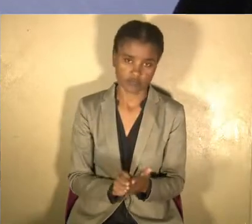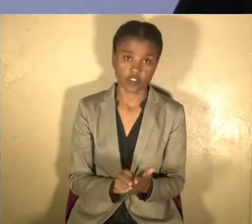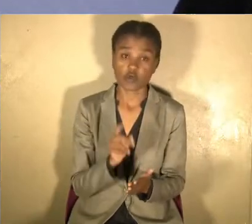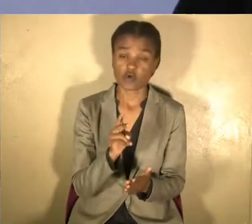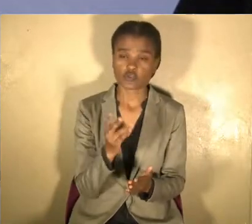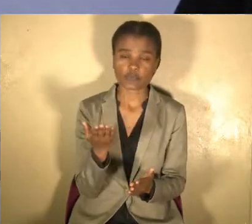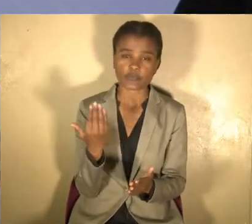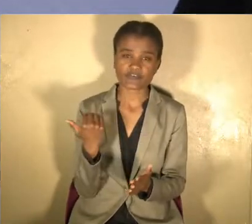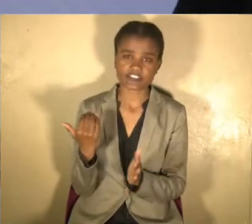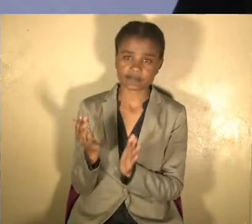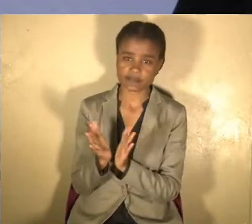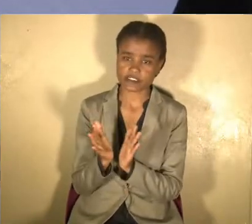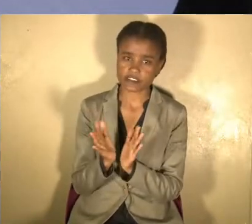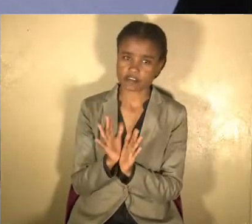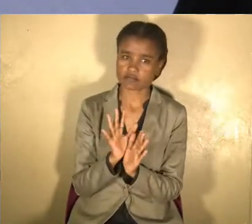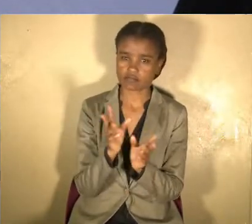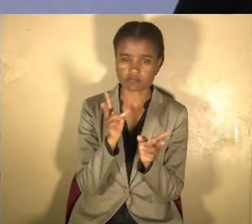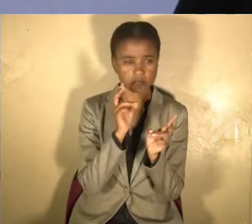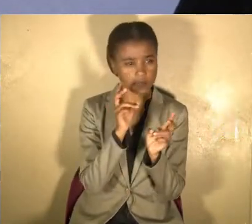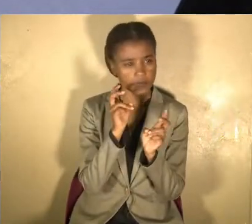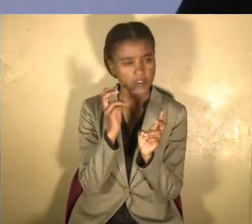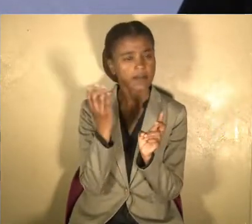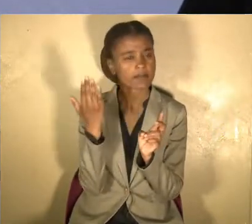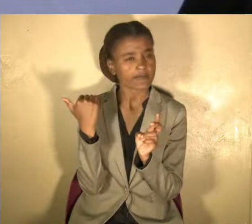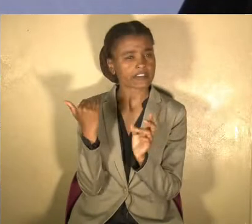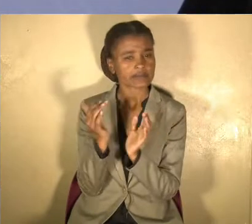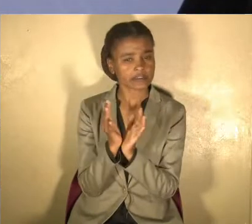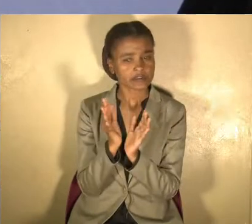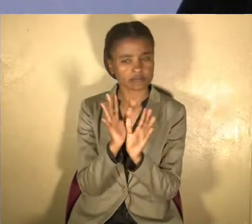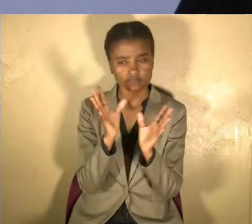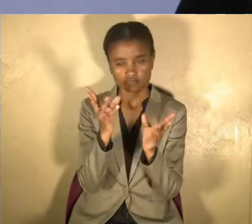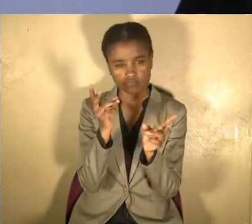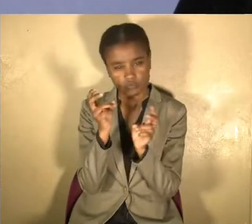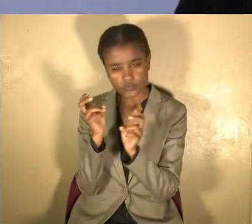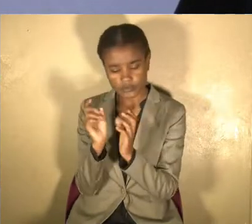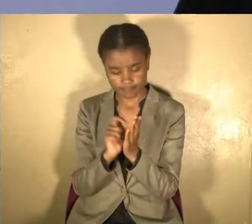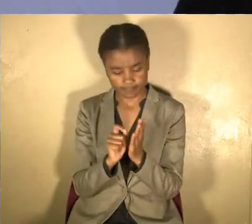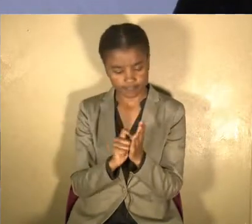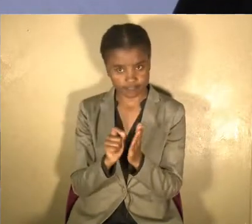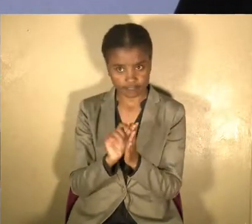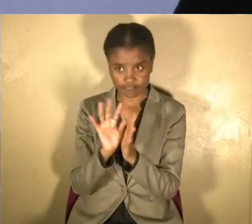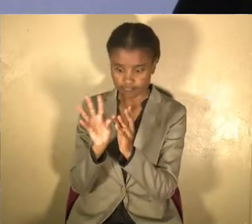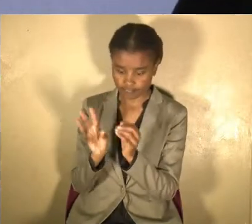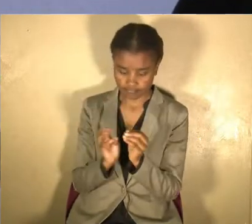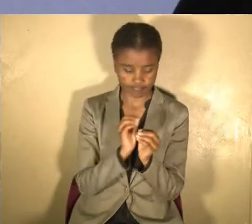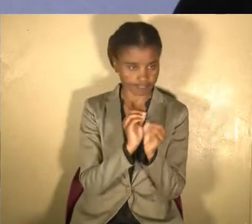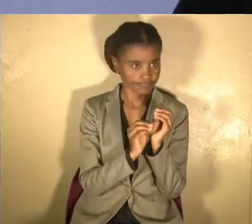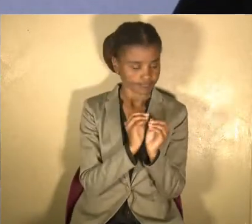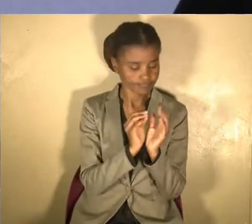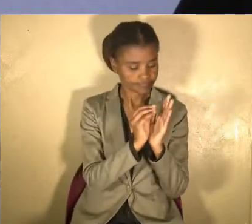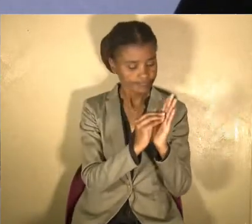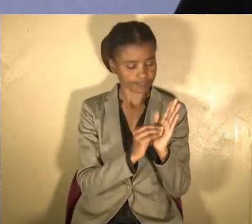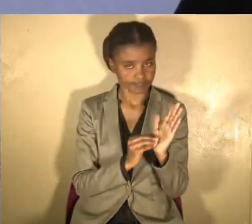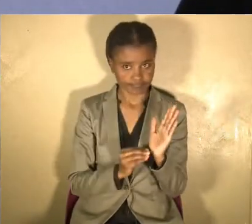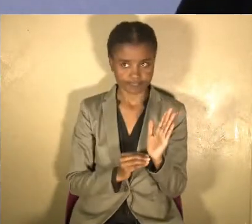meetings. And you came up with this such marvelous amendments.